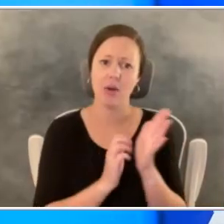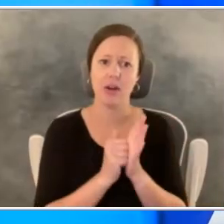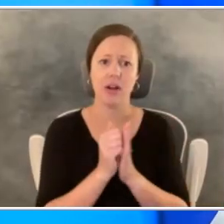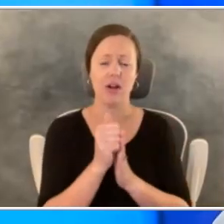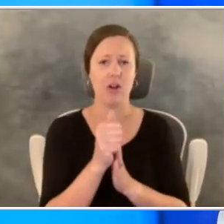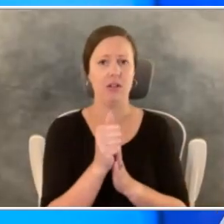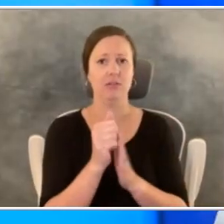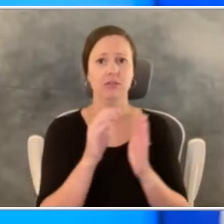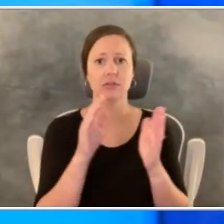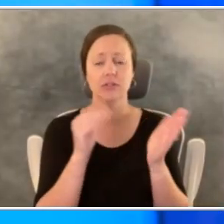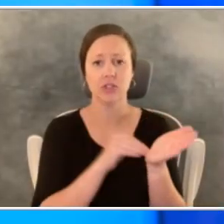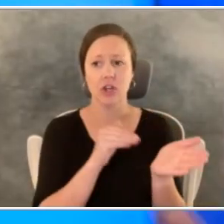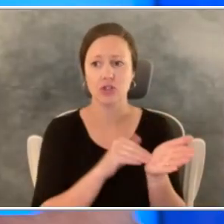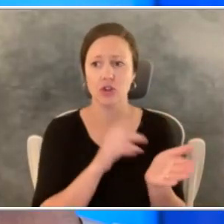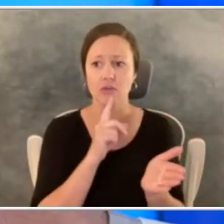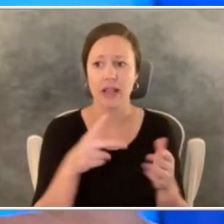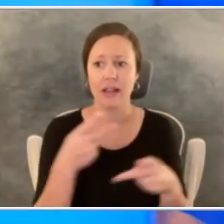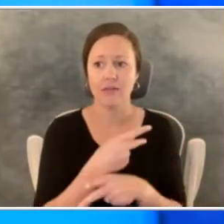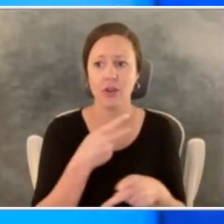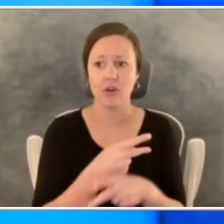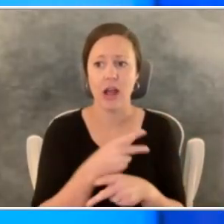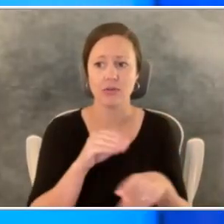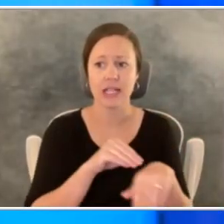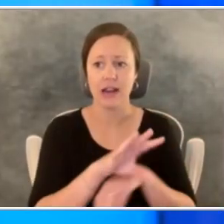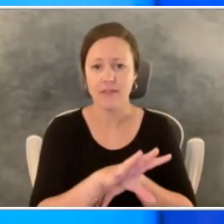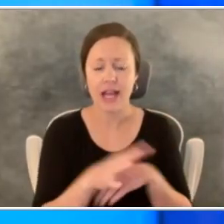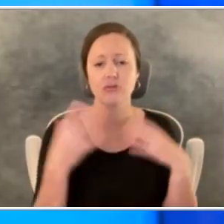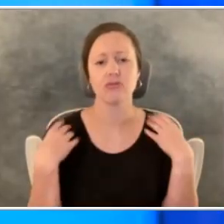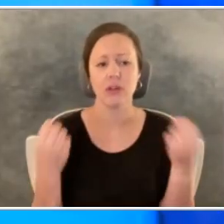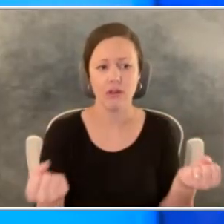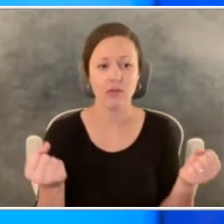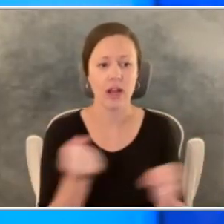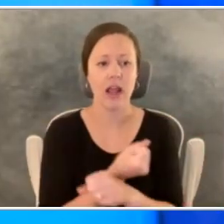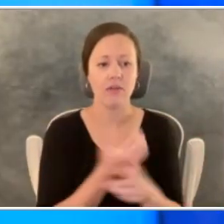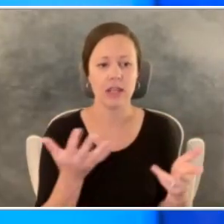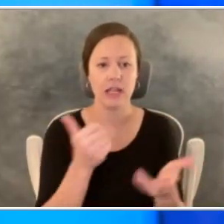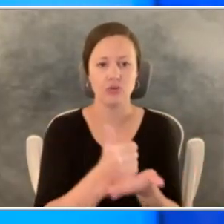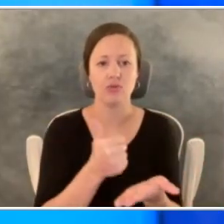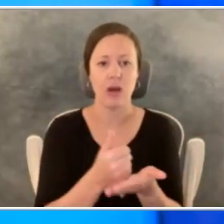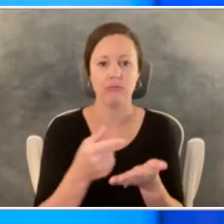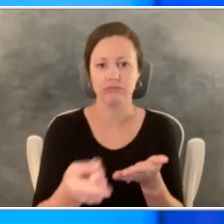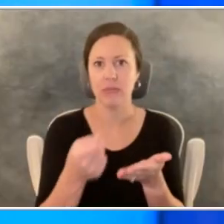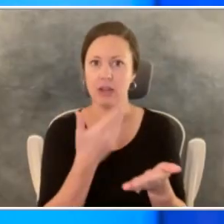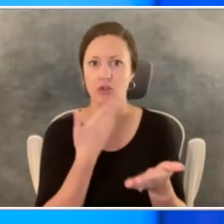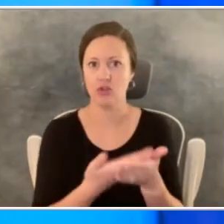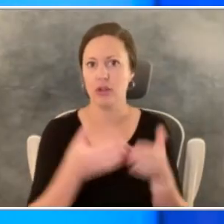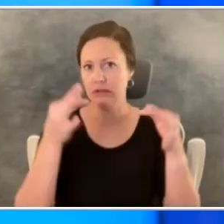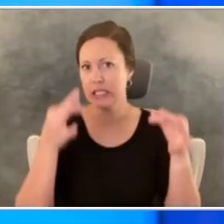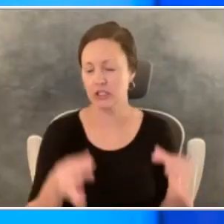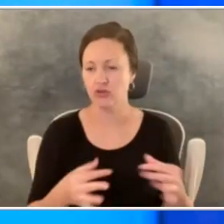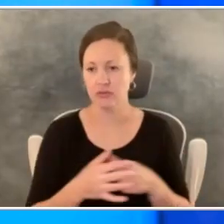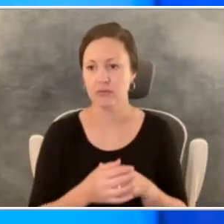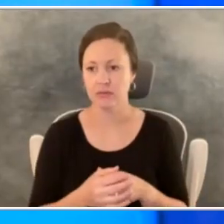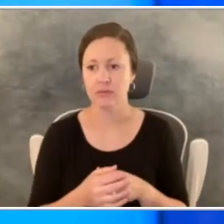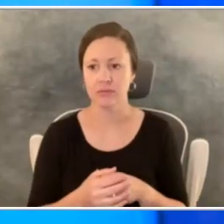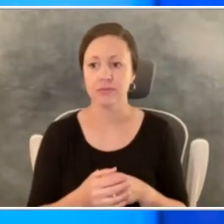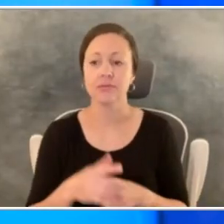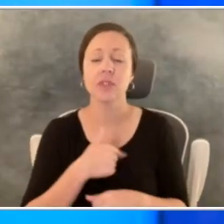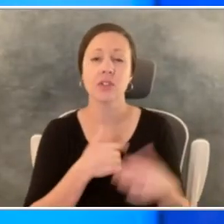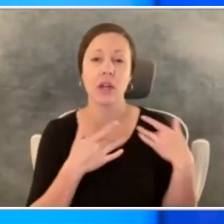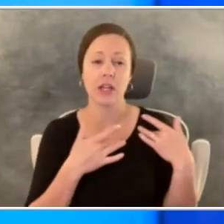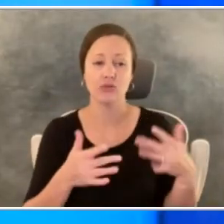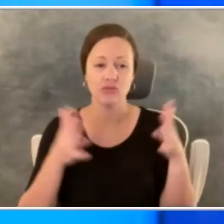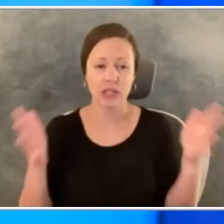here's the recovery, here's the side effects, and then so then you can make an informed decision. So I usually encourage